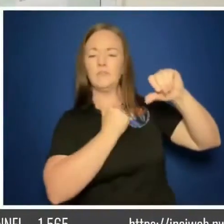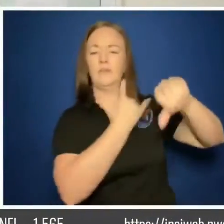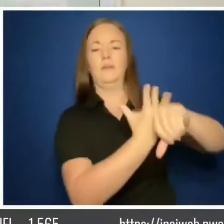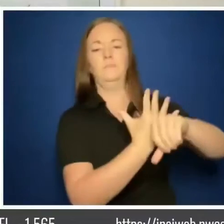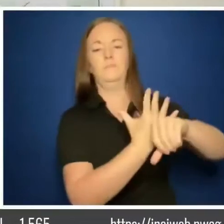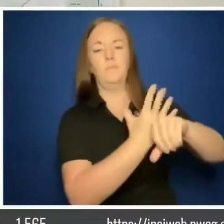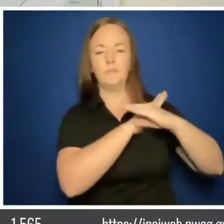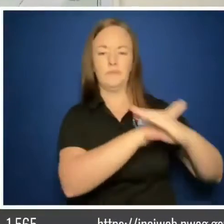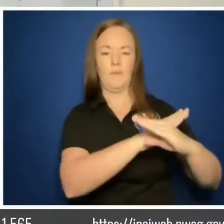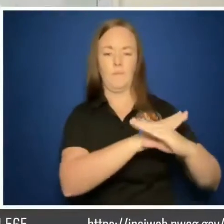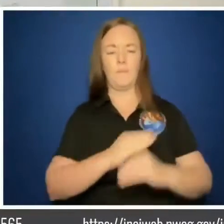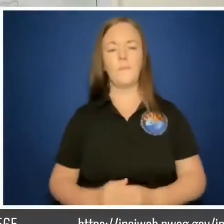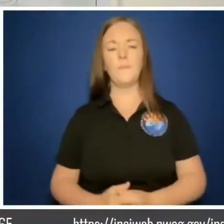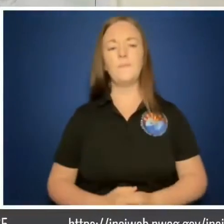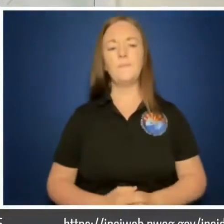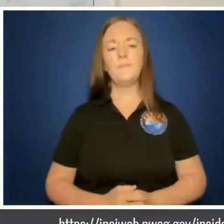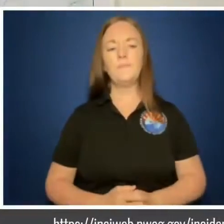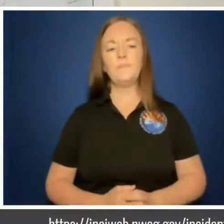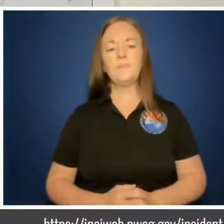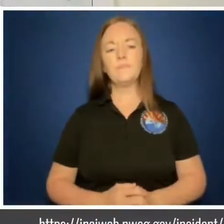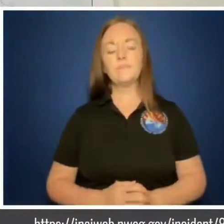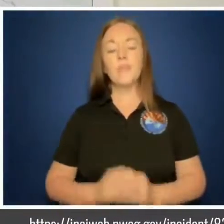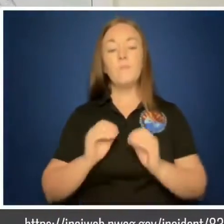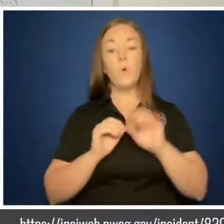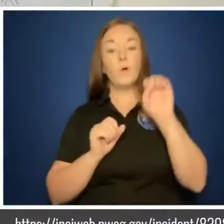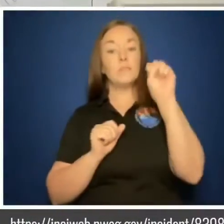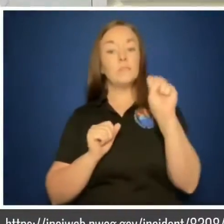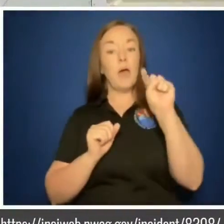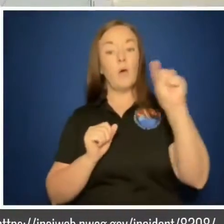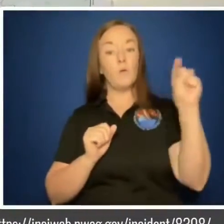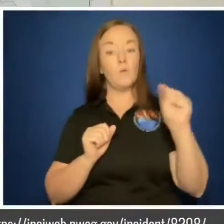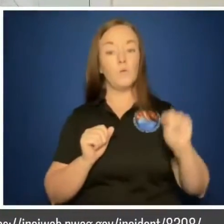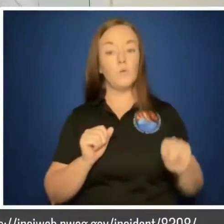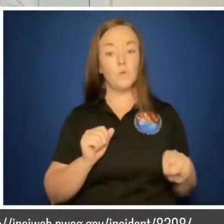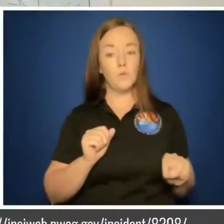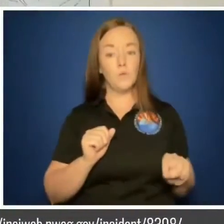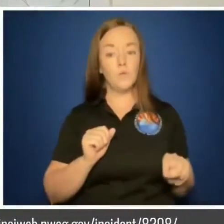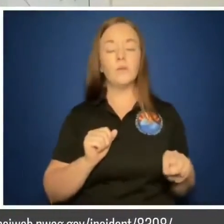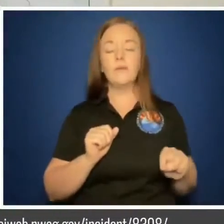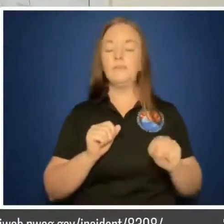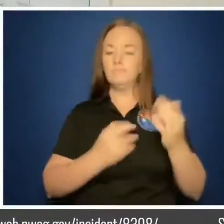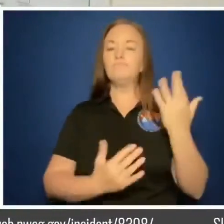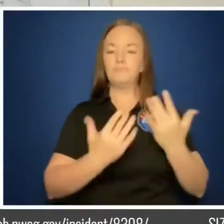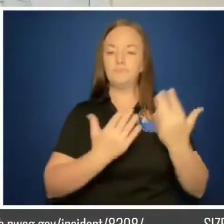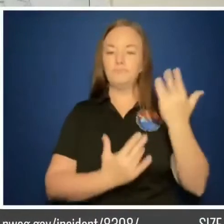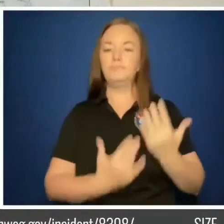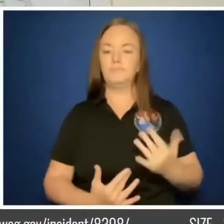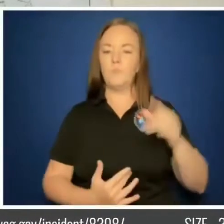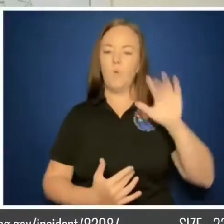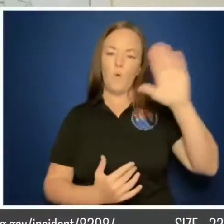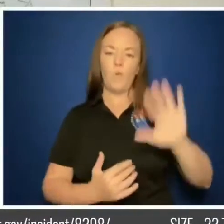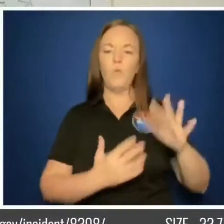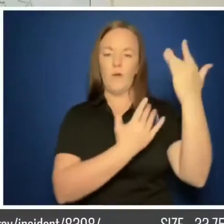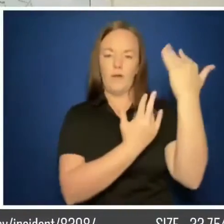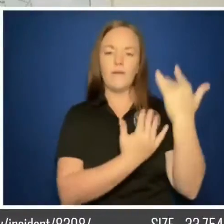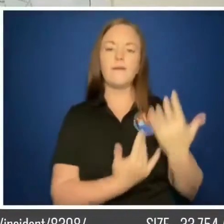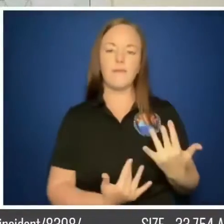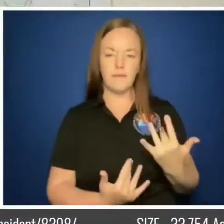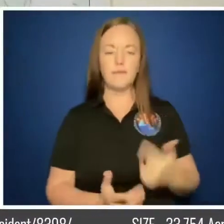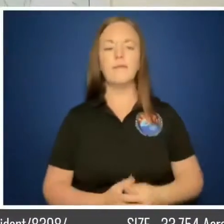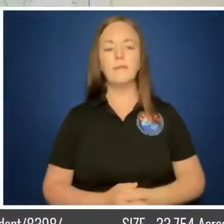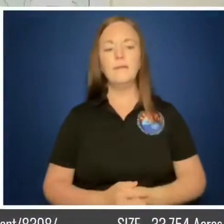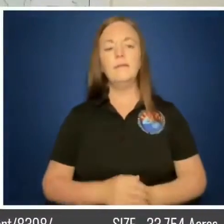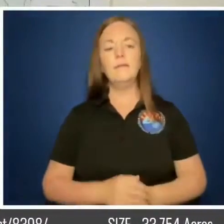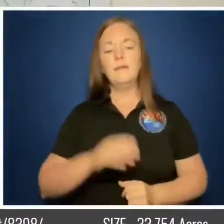fire here, very active fire front. As you come down through the southeast side of the fire, crews are working to come